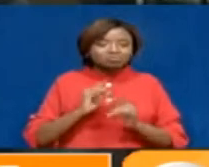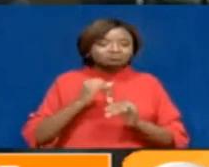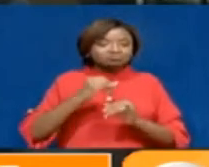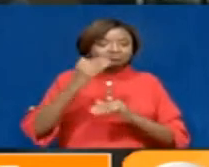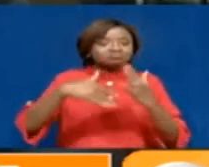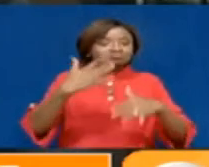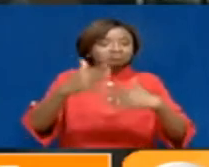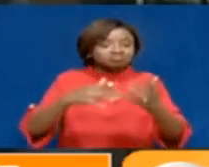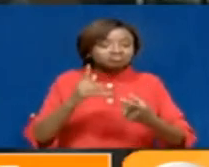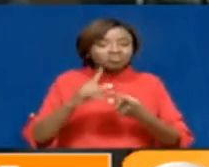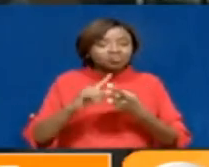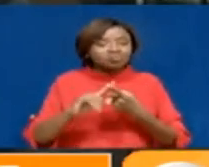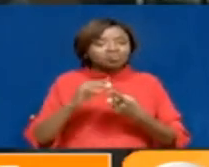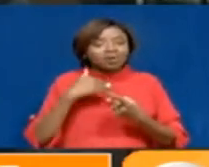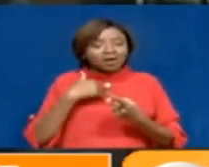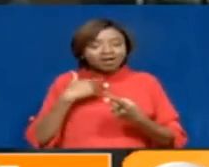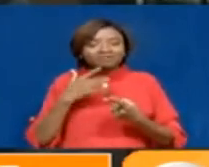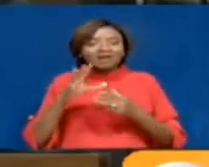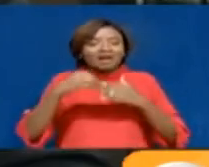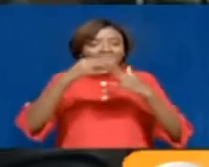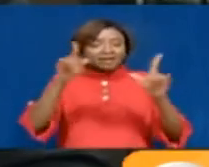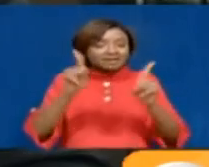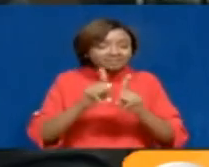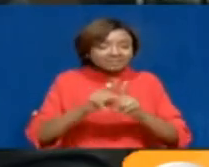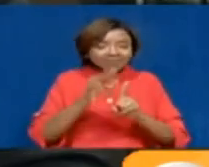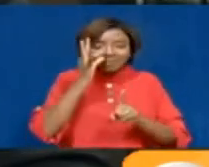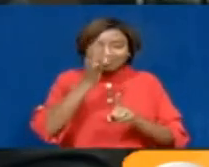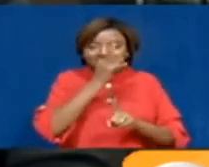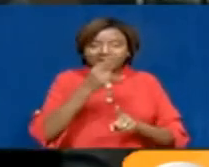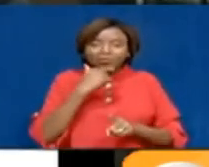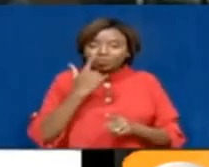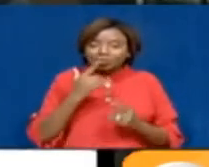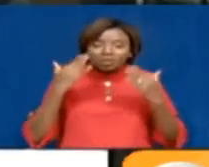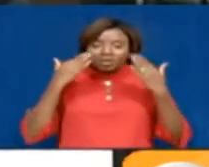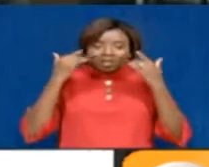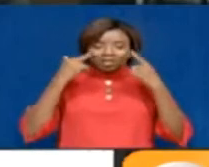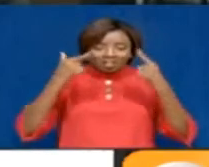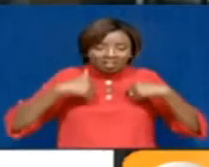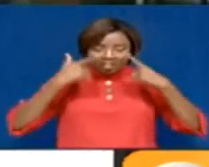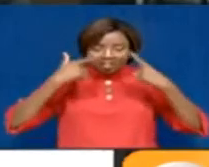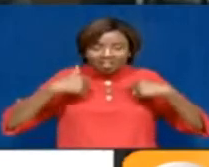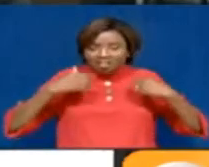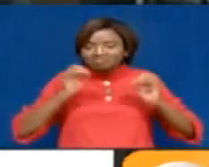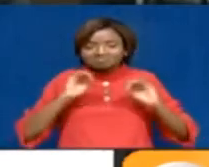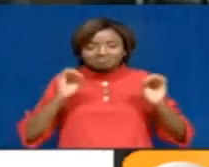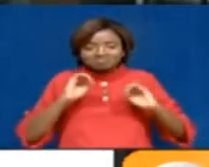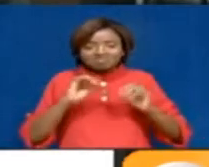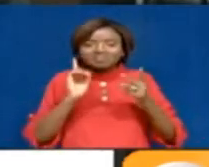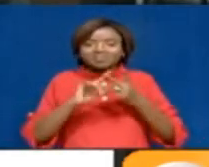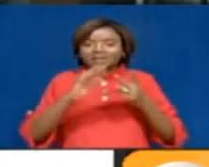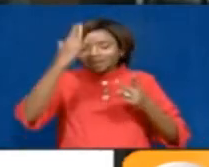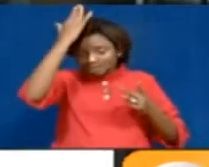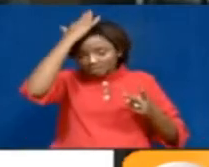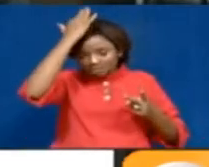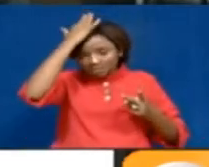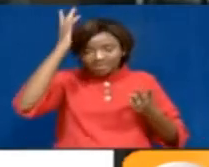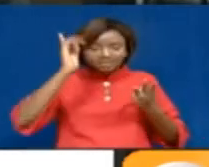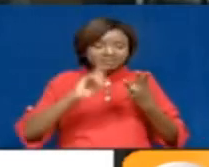of Mwai Kibaki, right. Leaders who are selfless, leaders who are humble. Right. Humility,